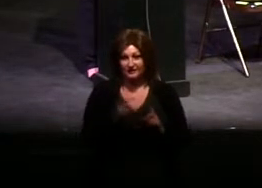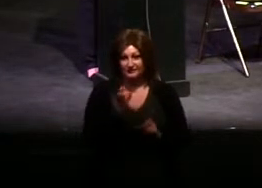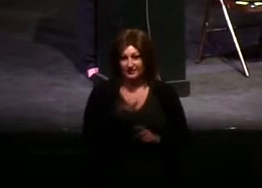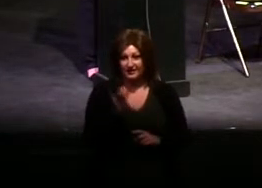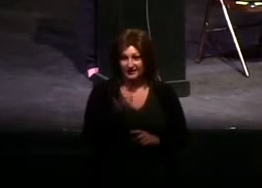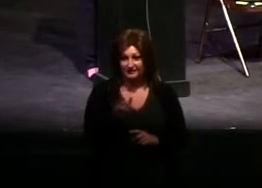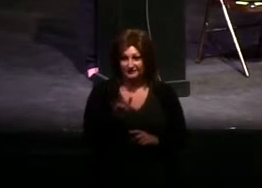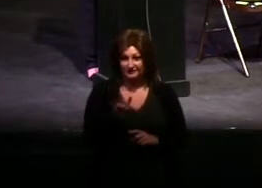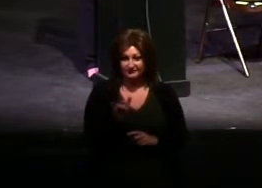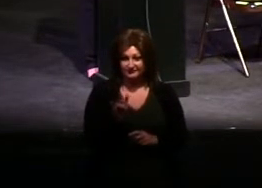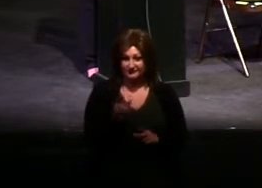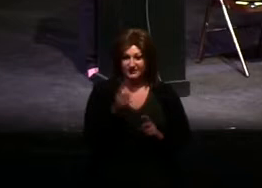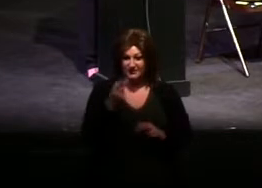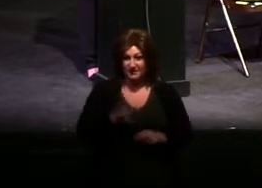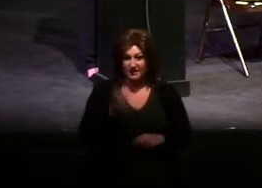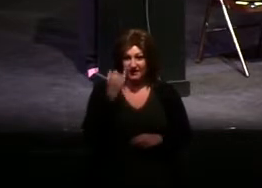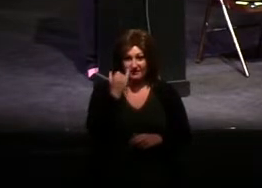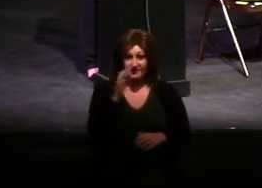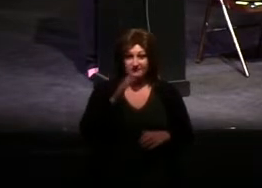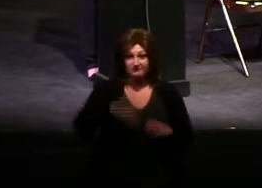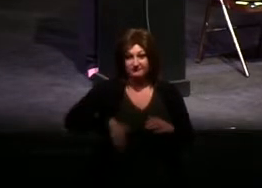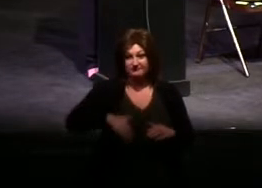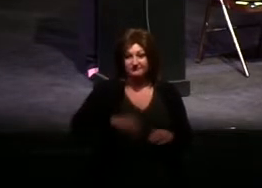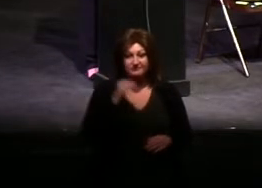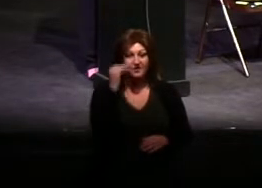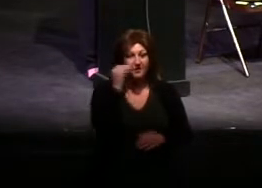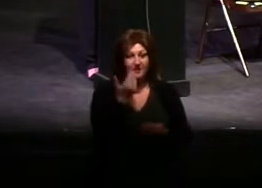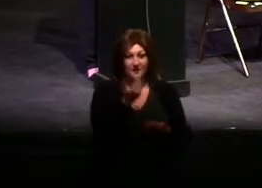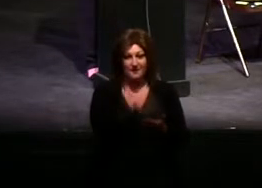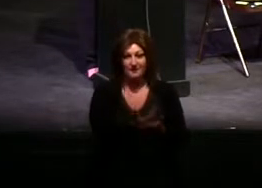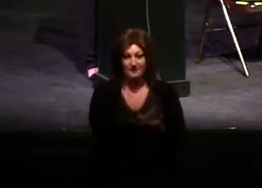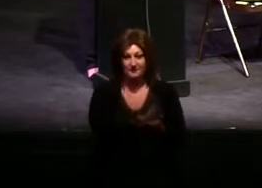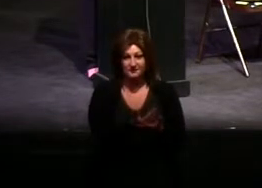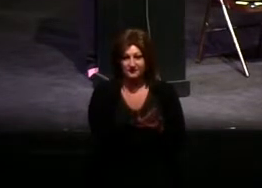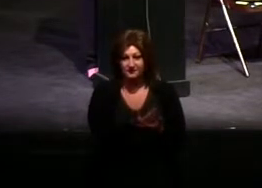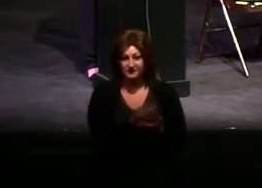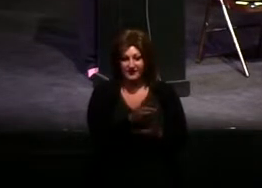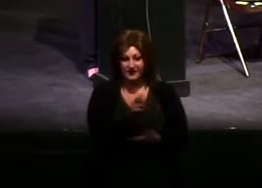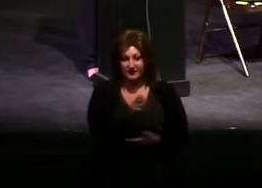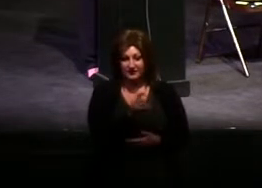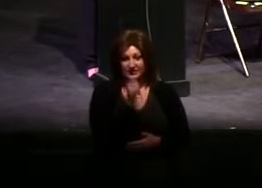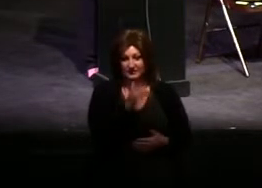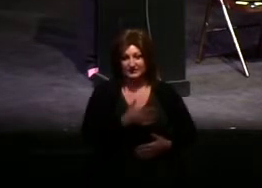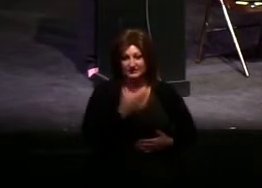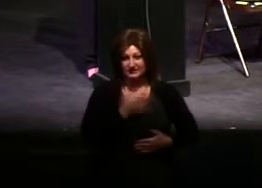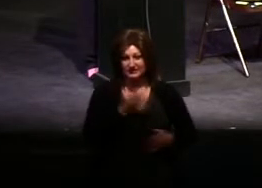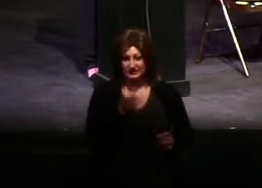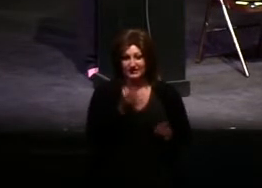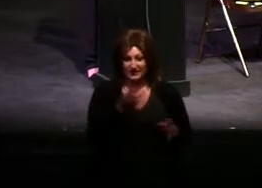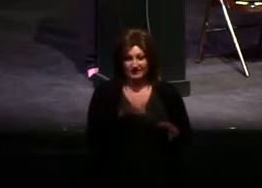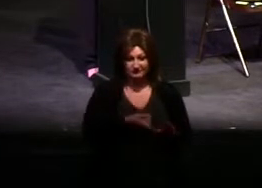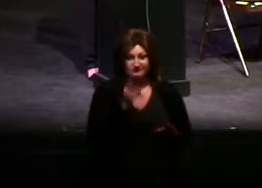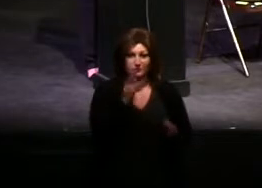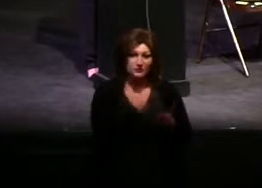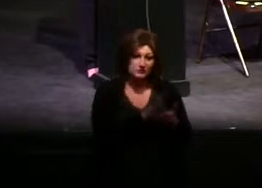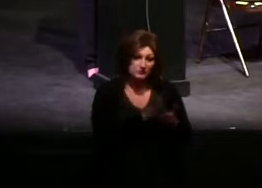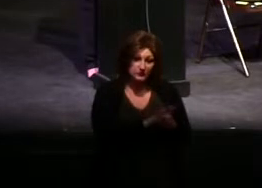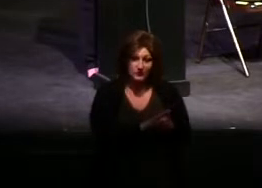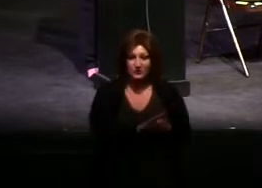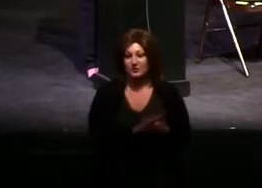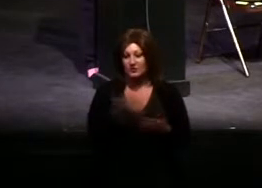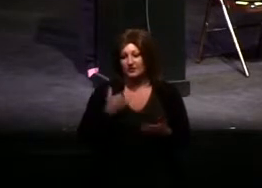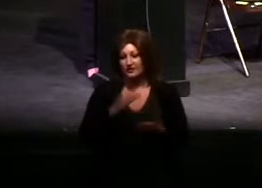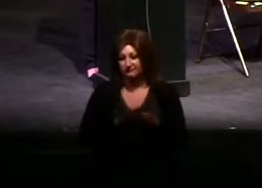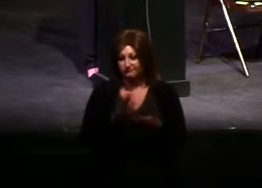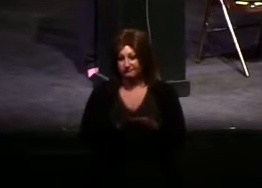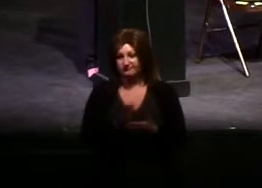will give him hell if I'm late getting home. Brad's already unhappy with me. Brad hates that I've quit school, hates that I'm bussing dishes